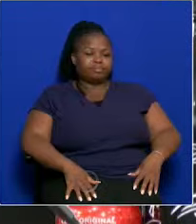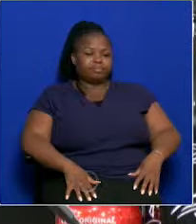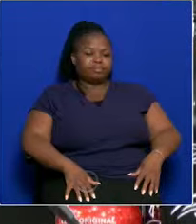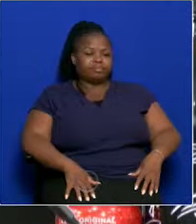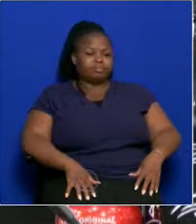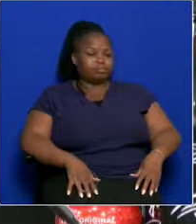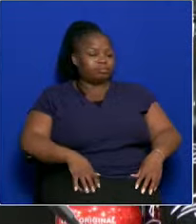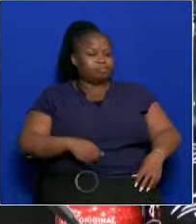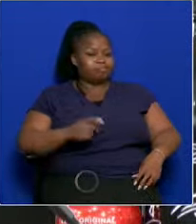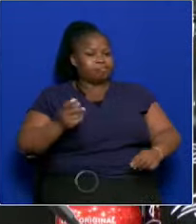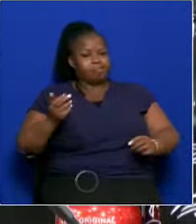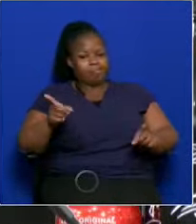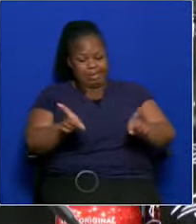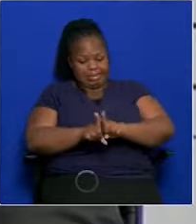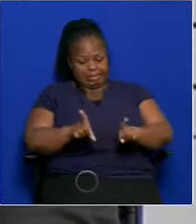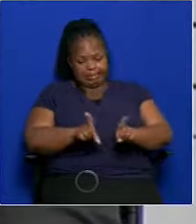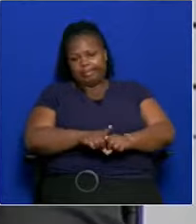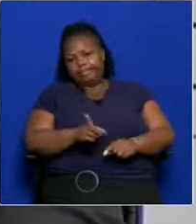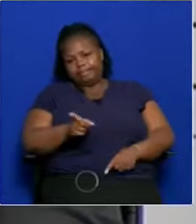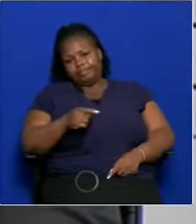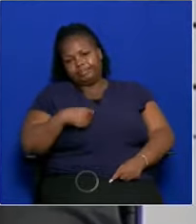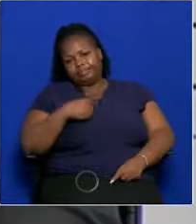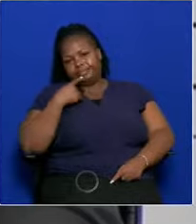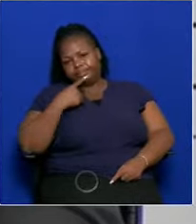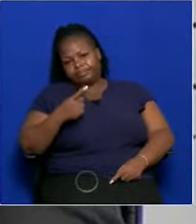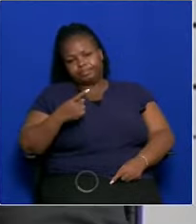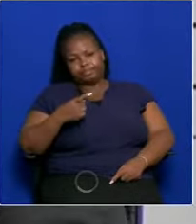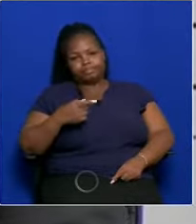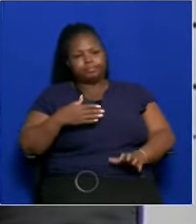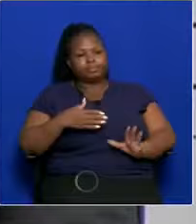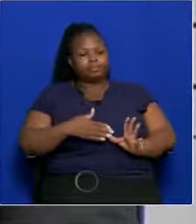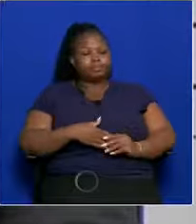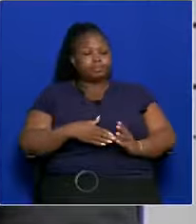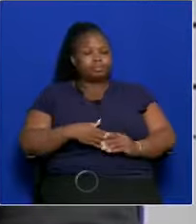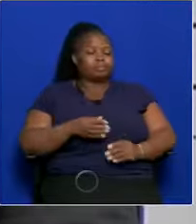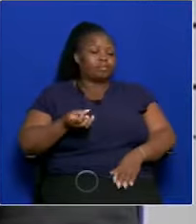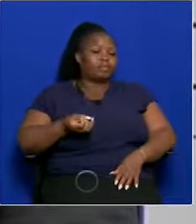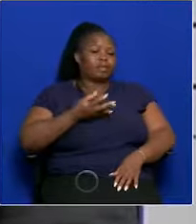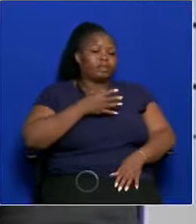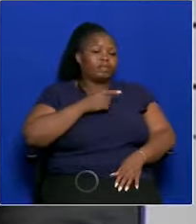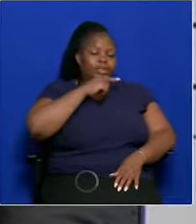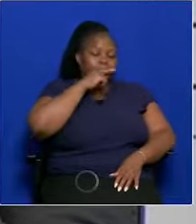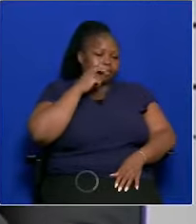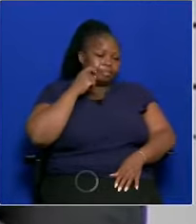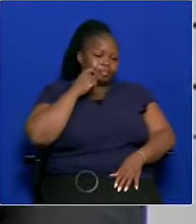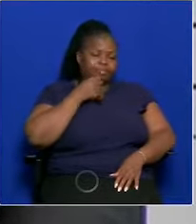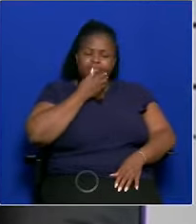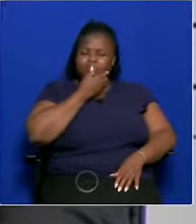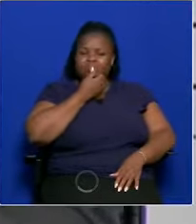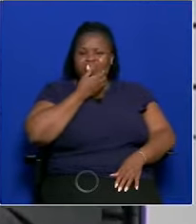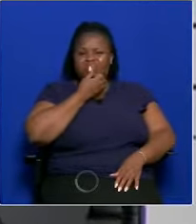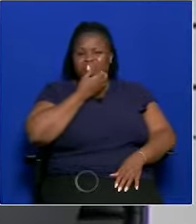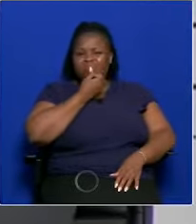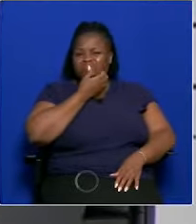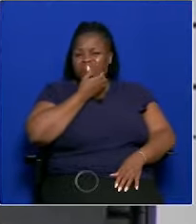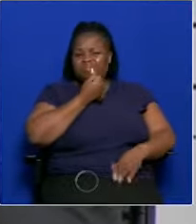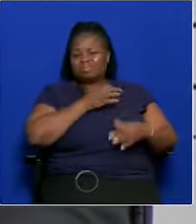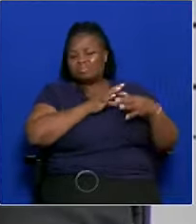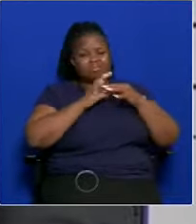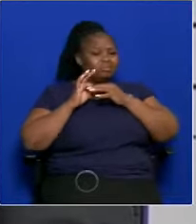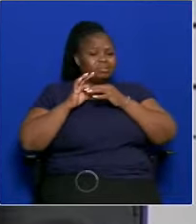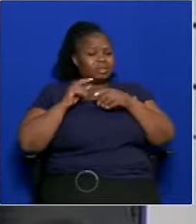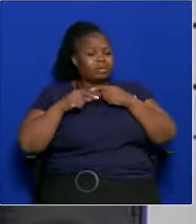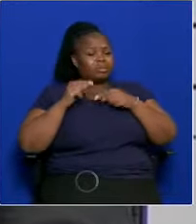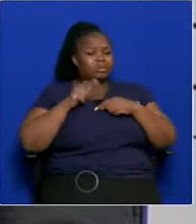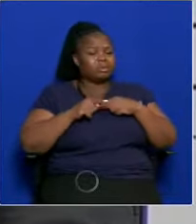this one where I said the member gave the name he told me about, it was not even relating to this, it was relating to other